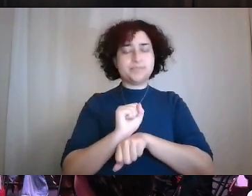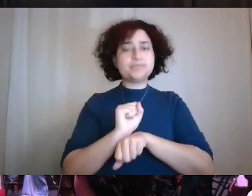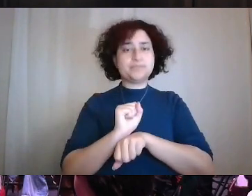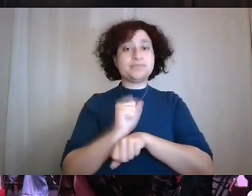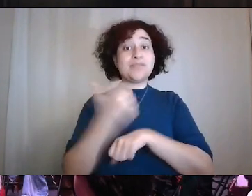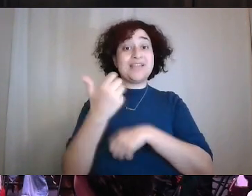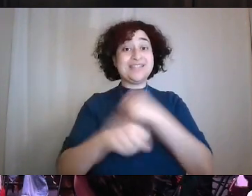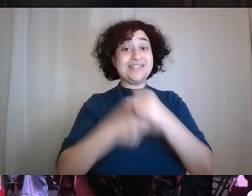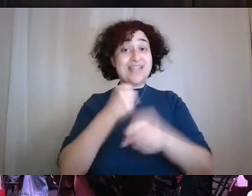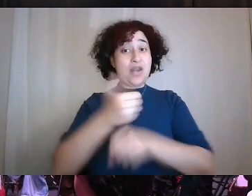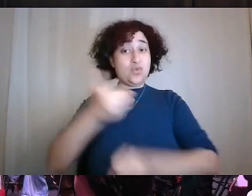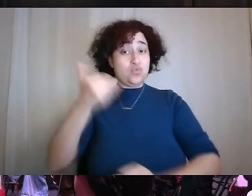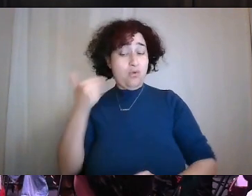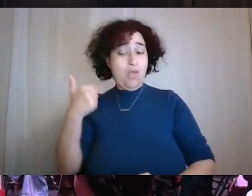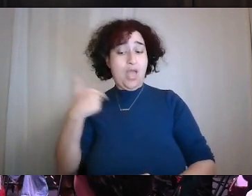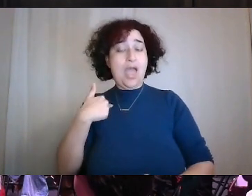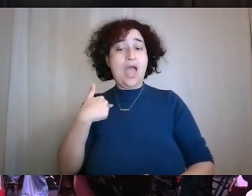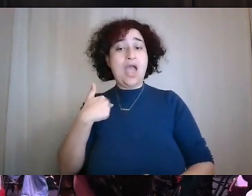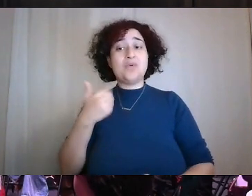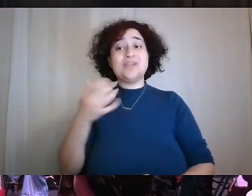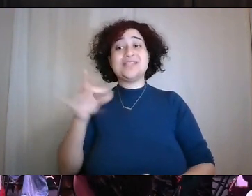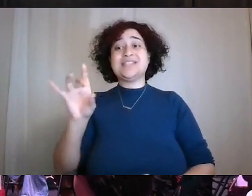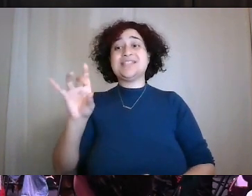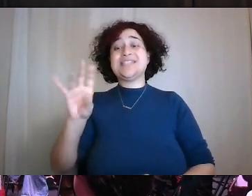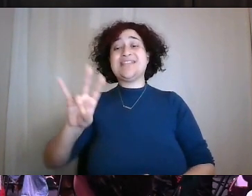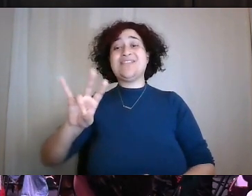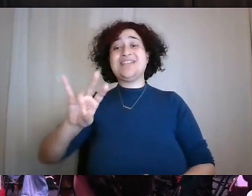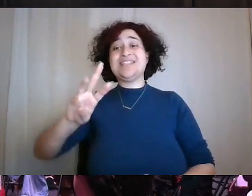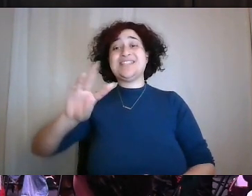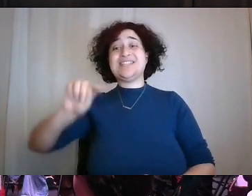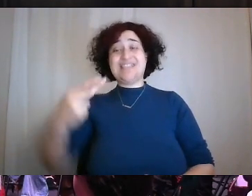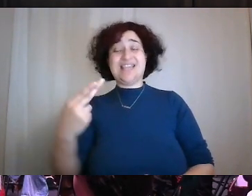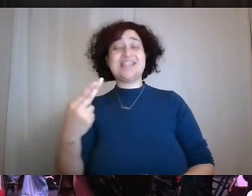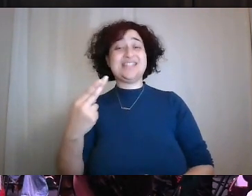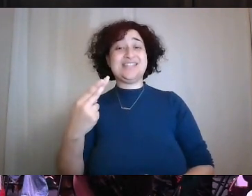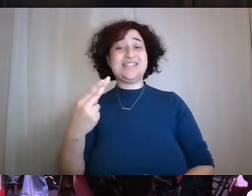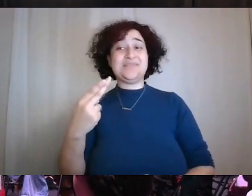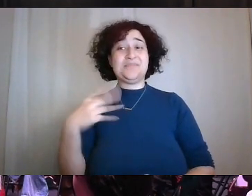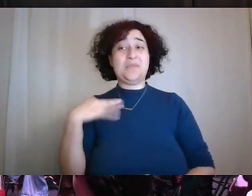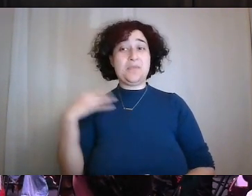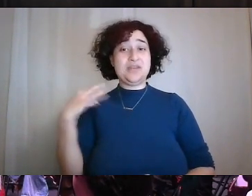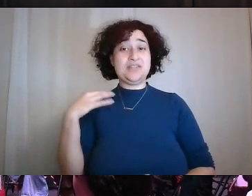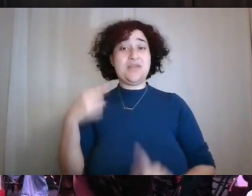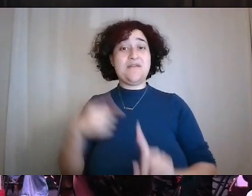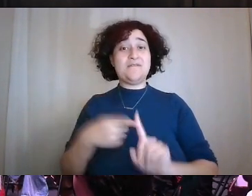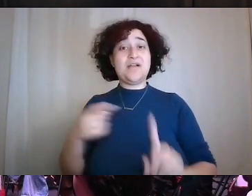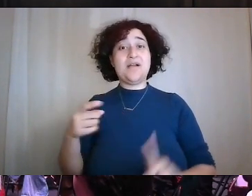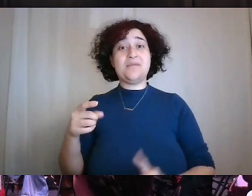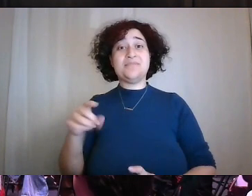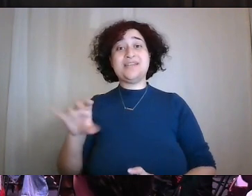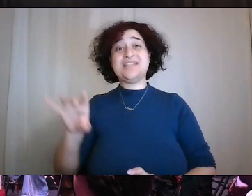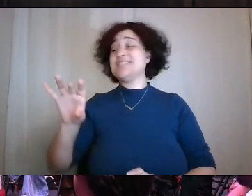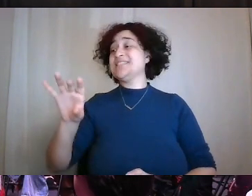the 76th participant of a 75-person convening, right here in this room.